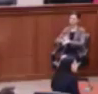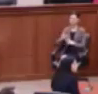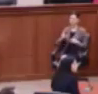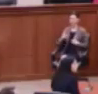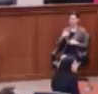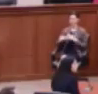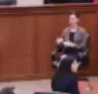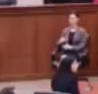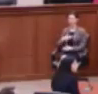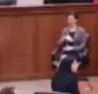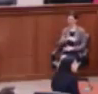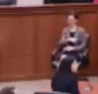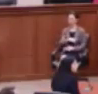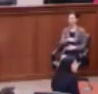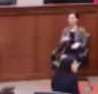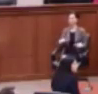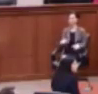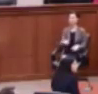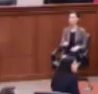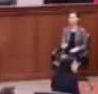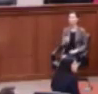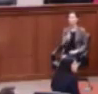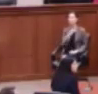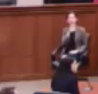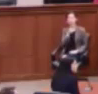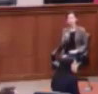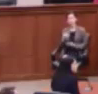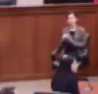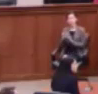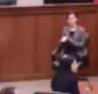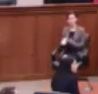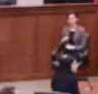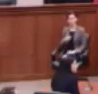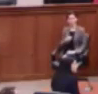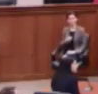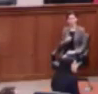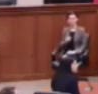as it has. One of these folks is one of our students,